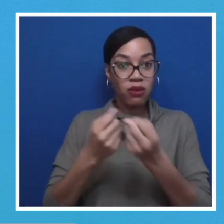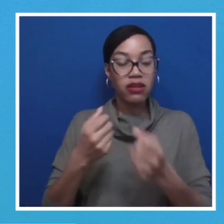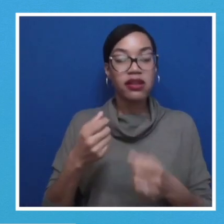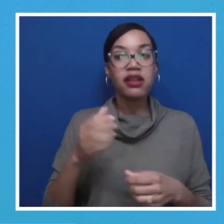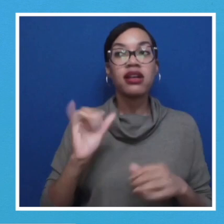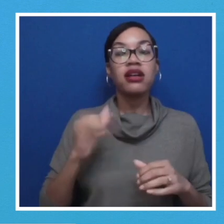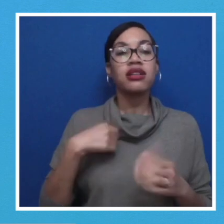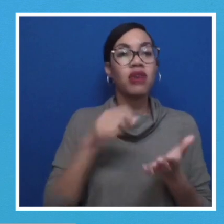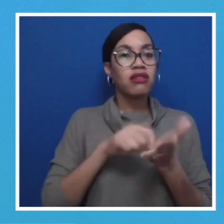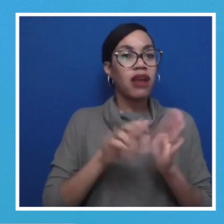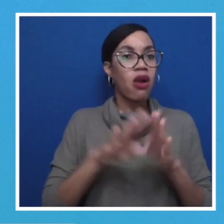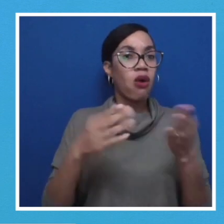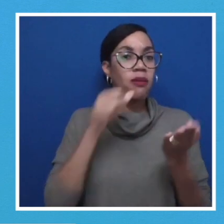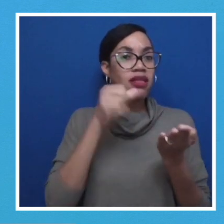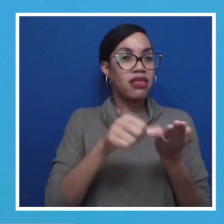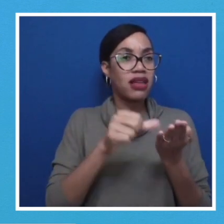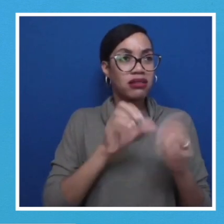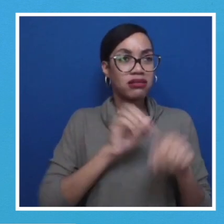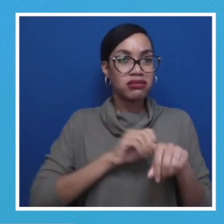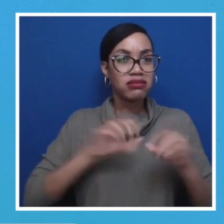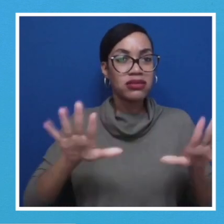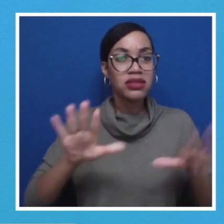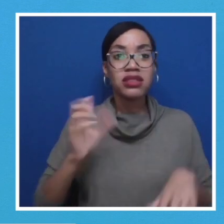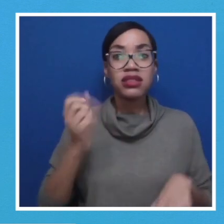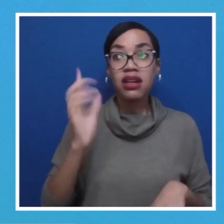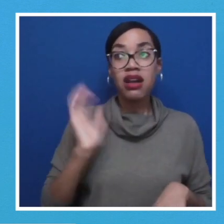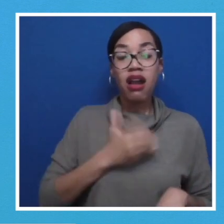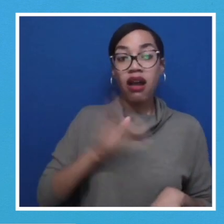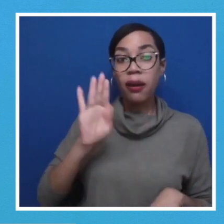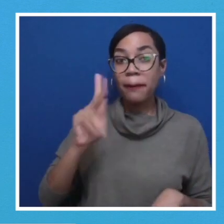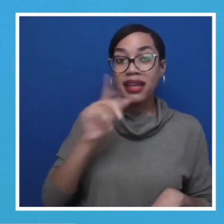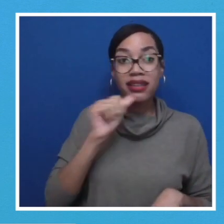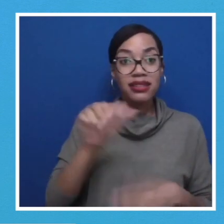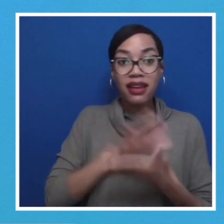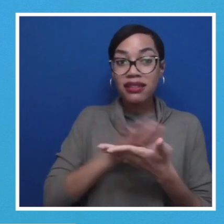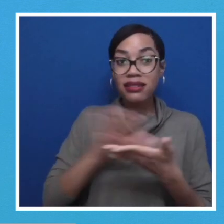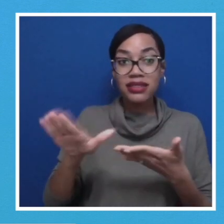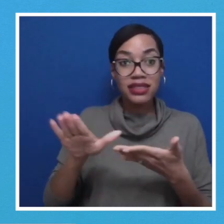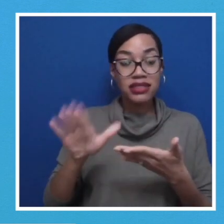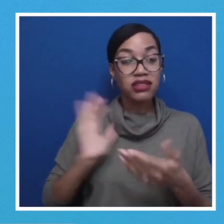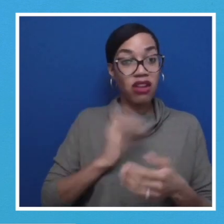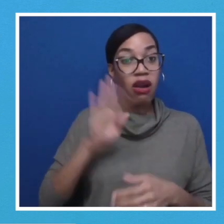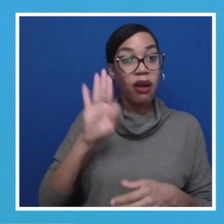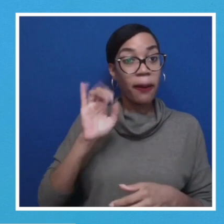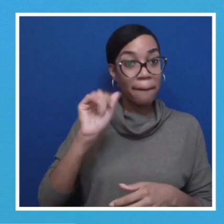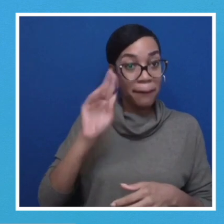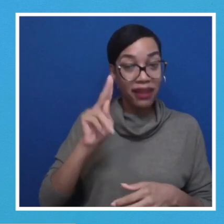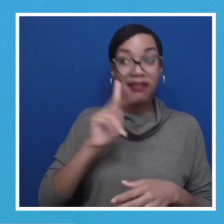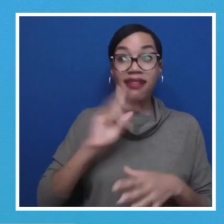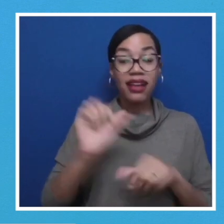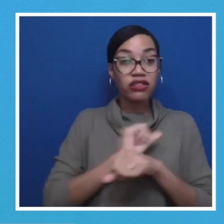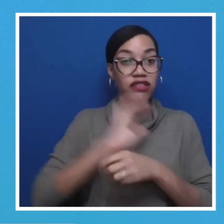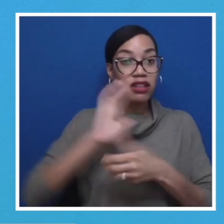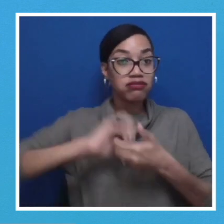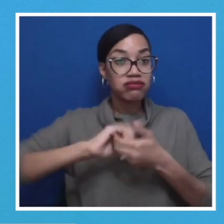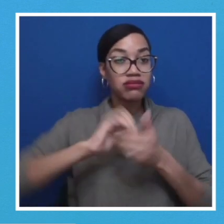open letter. I'm like, hey, listen, guys, our bank isn't clean. Our bank is a subsidiary of one of the most aggressive financiers